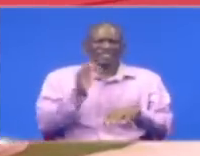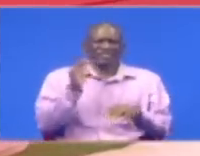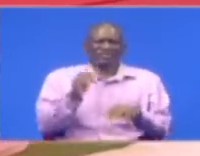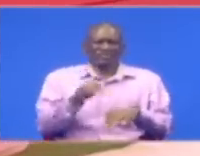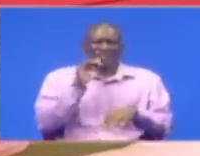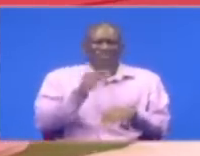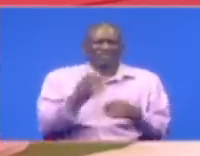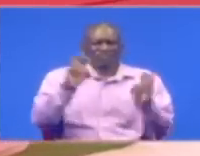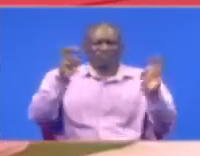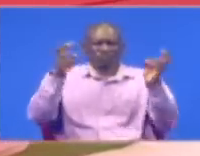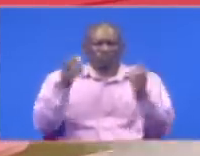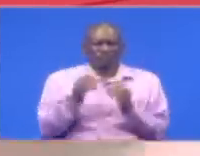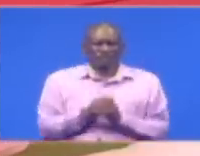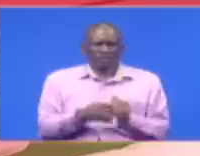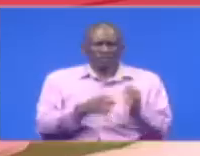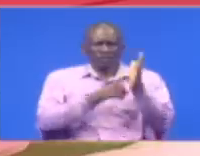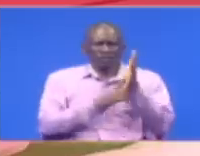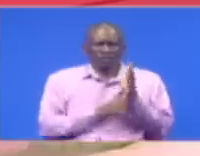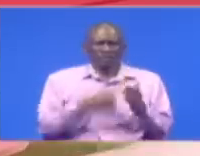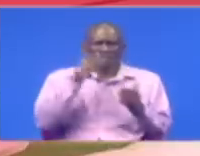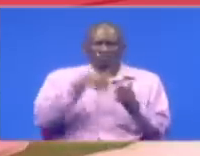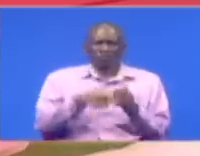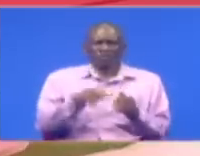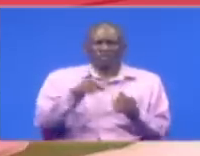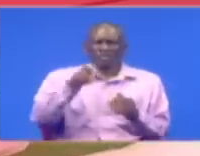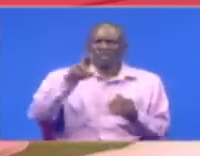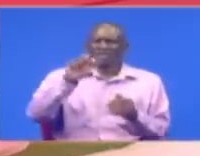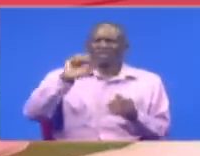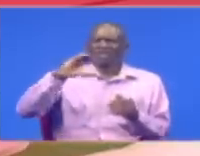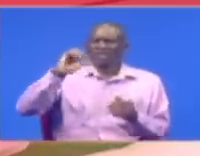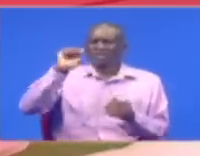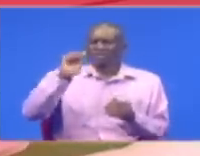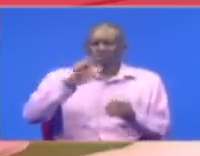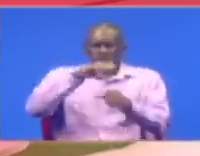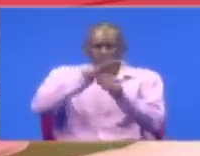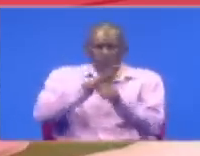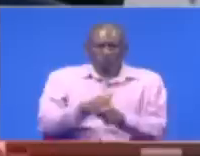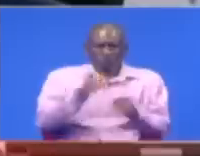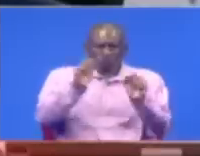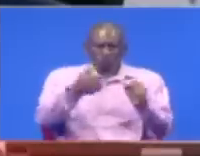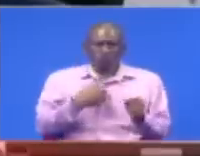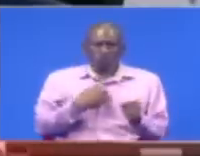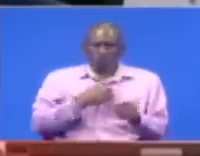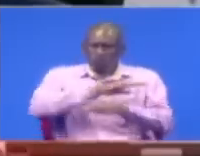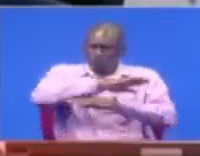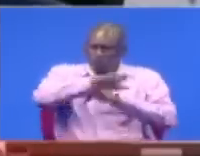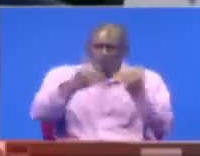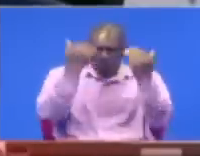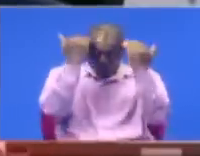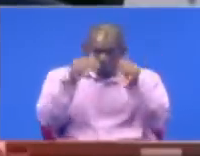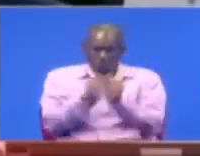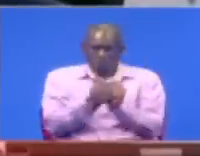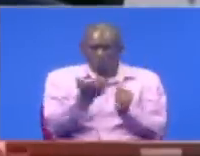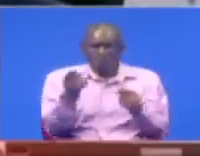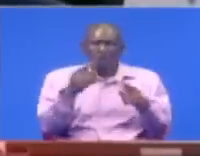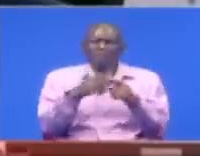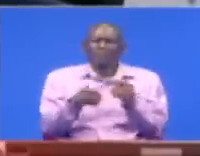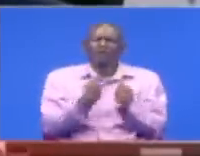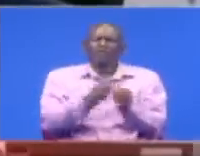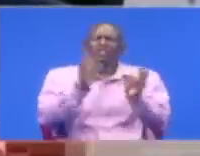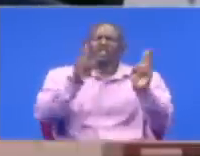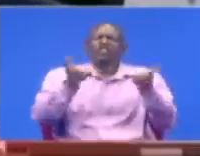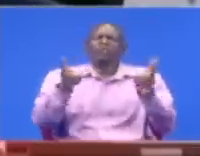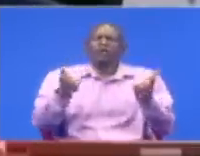divisive topics, like, say, racial segregation, you'd want to have the entire court with you. But with the